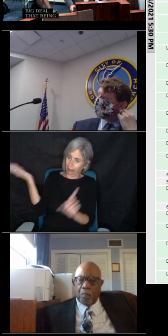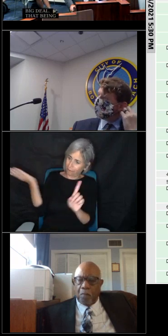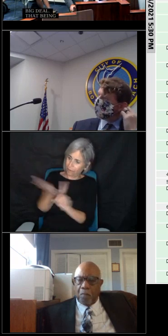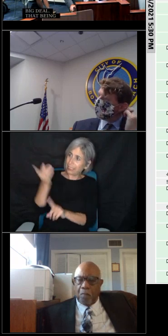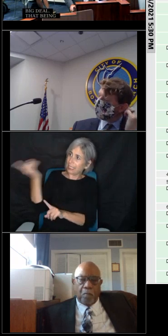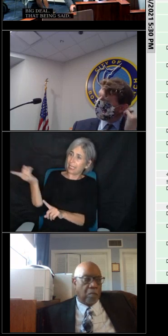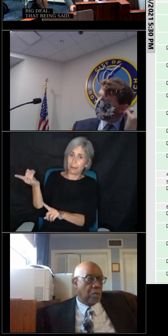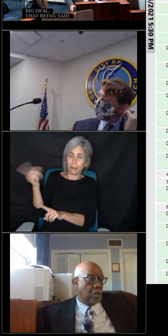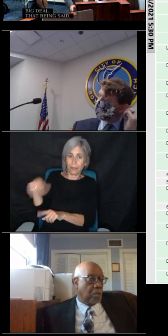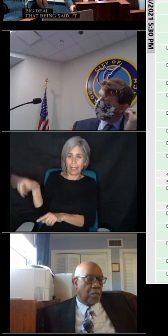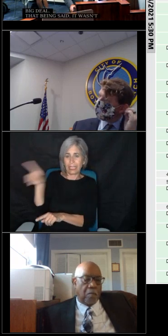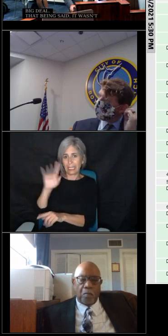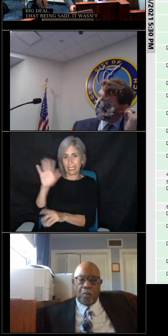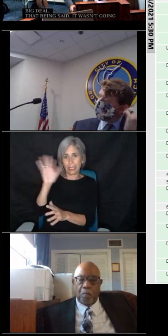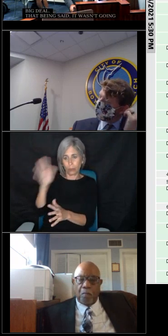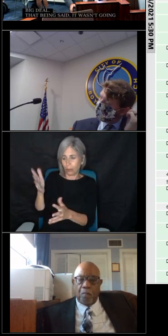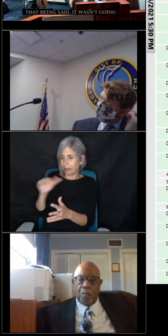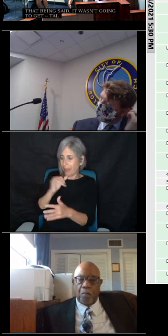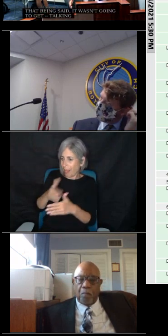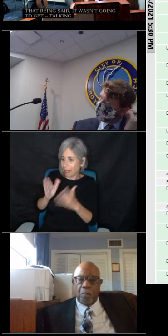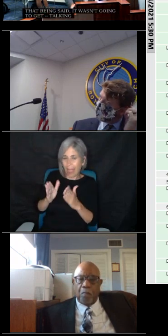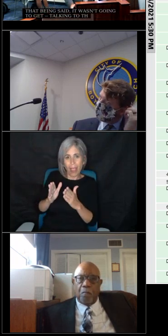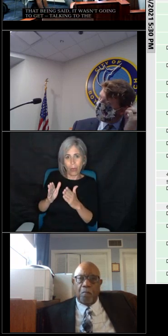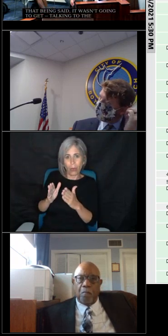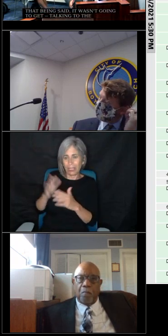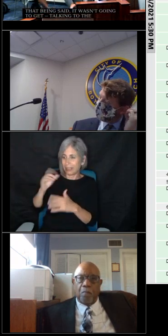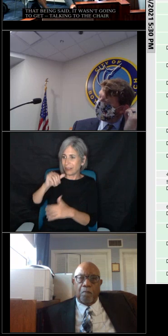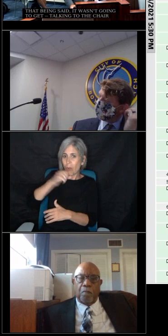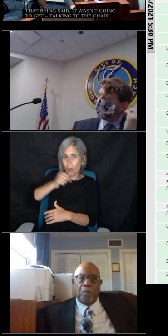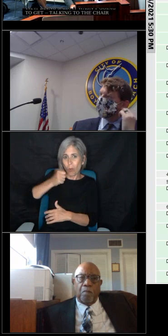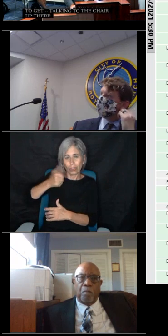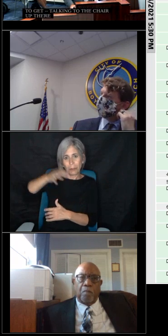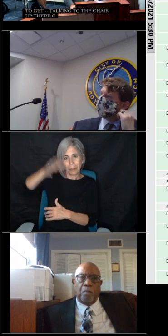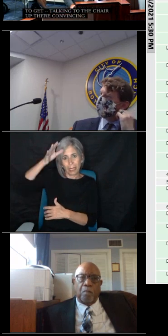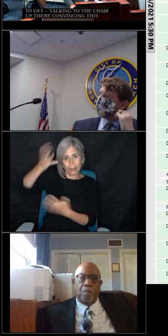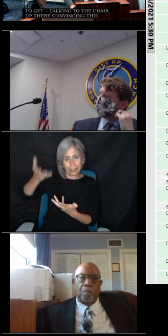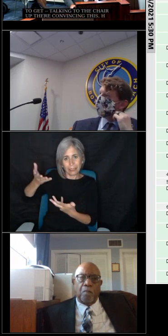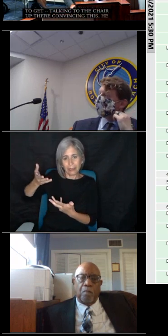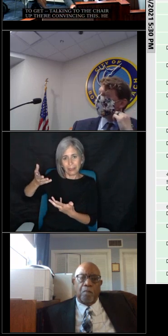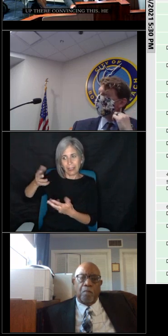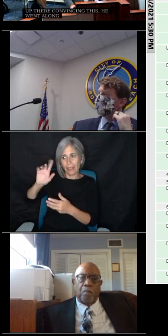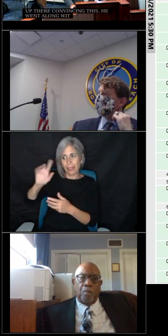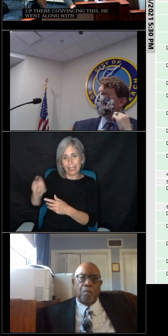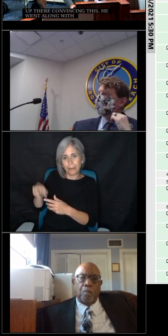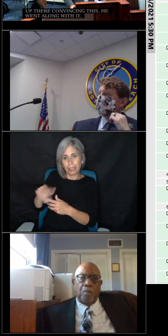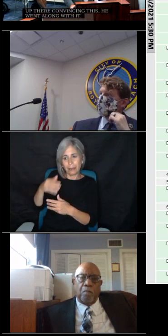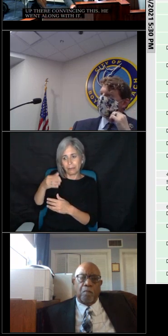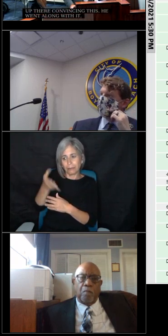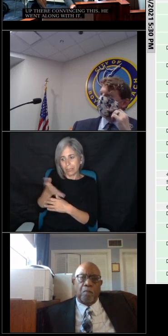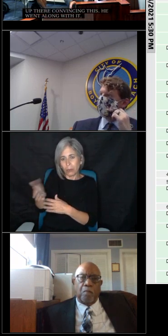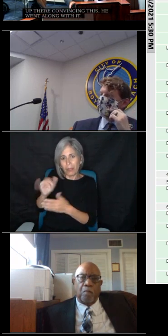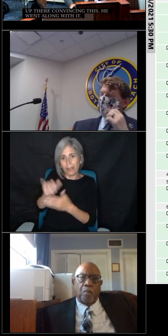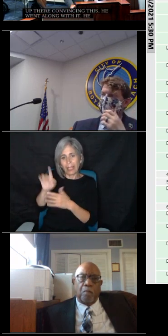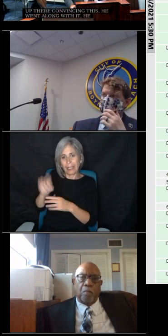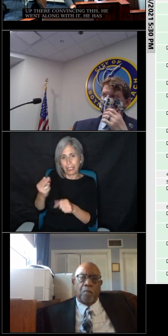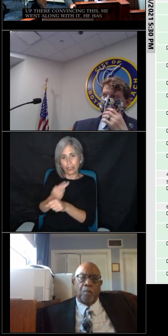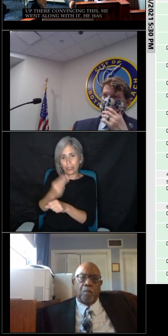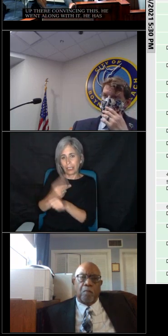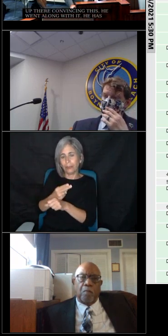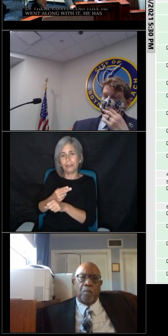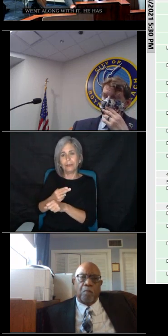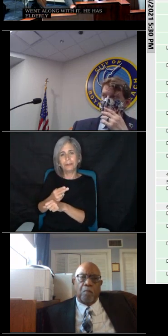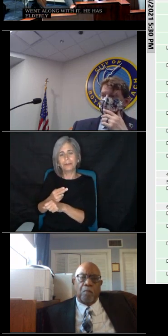and he went along with it, that he has elderly parents, and this would definitely be a devices that they could use to